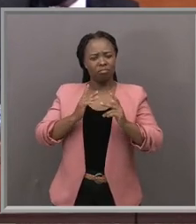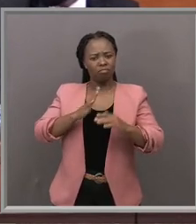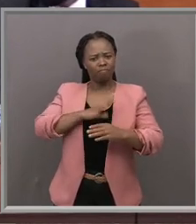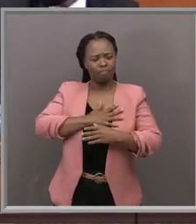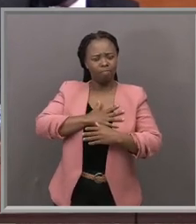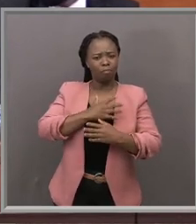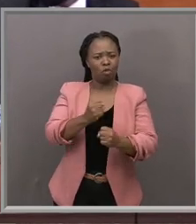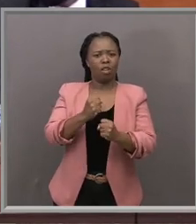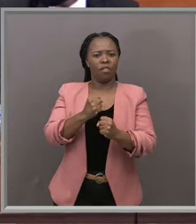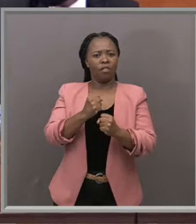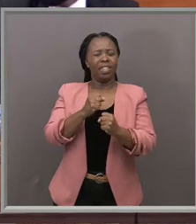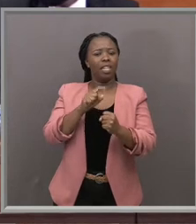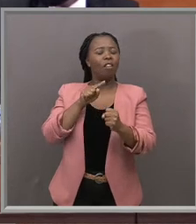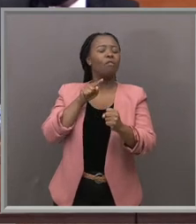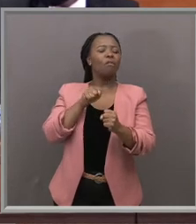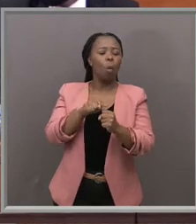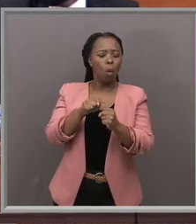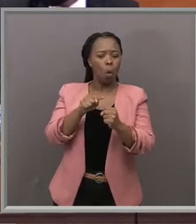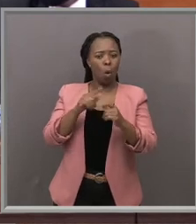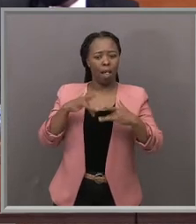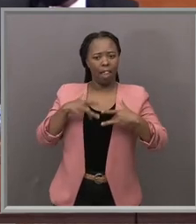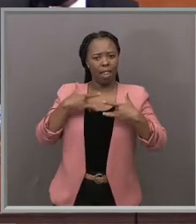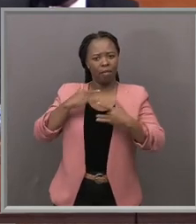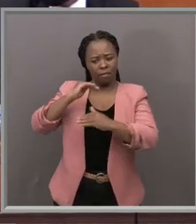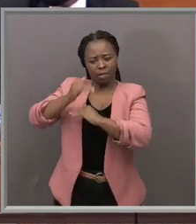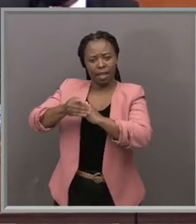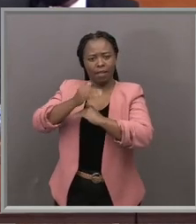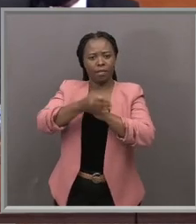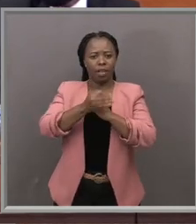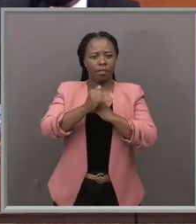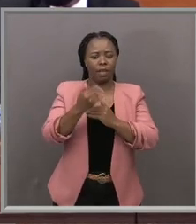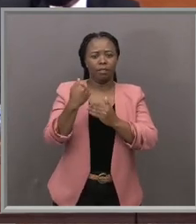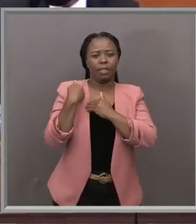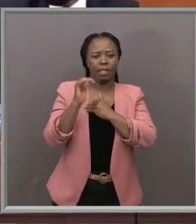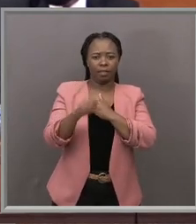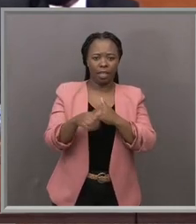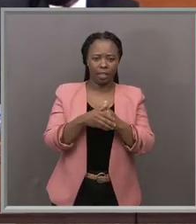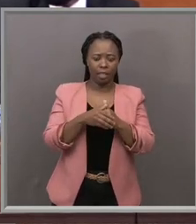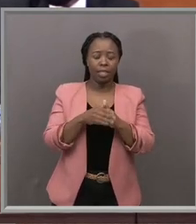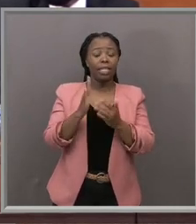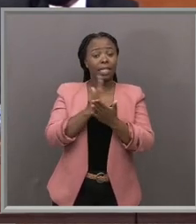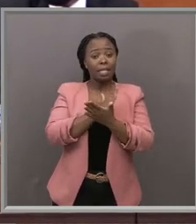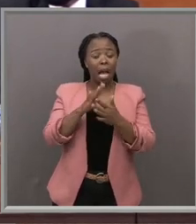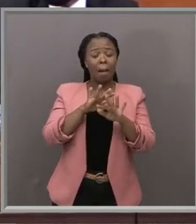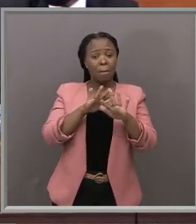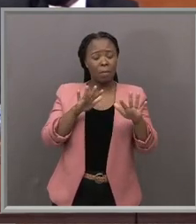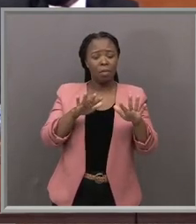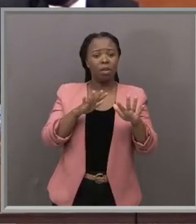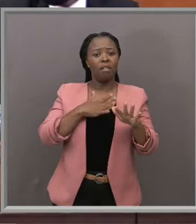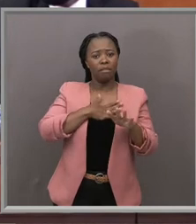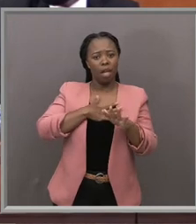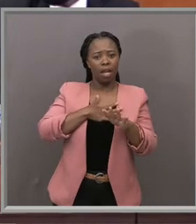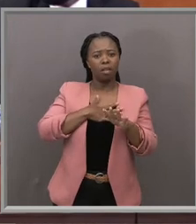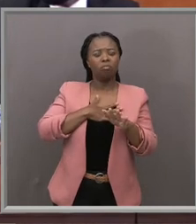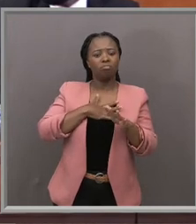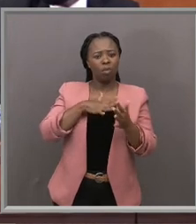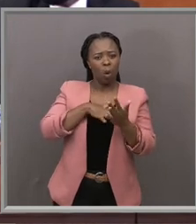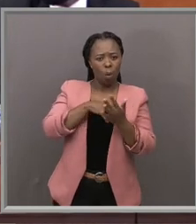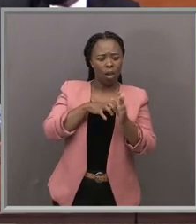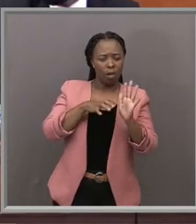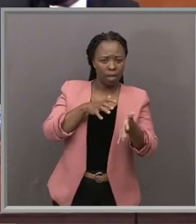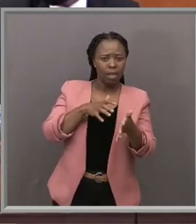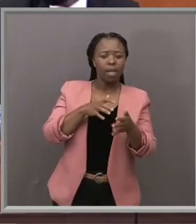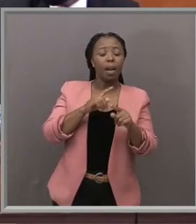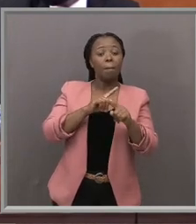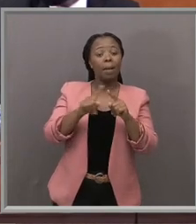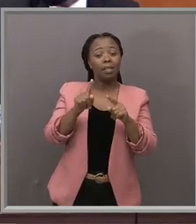to save many lives. And many of us who fell victim to this pandemic were treated by these healthcare